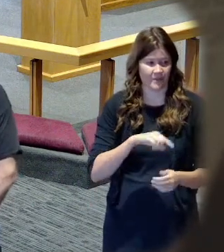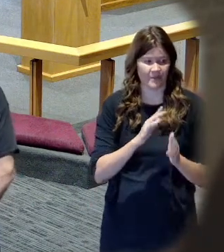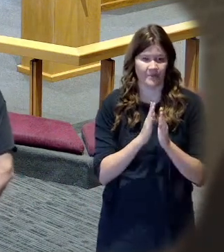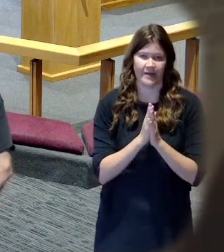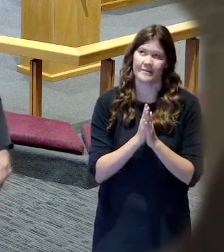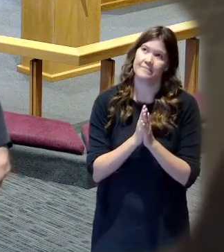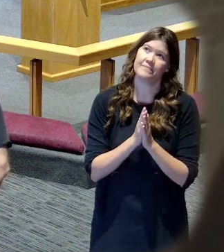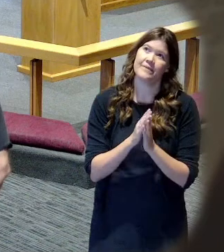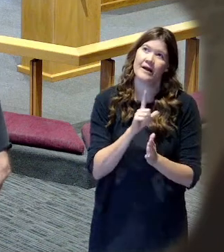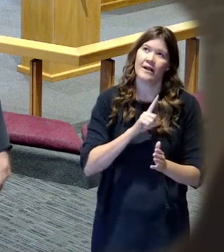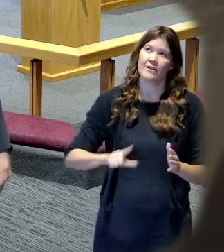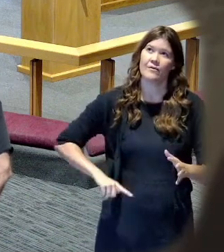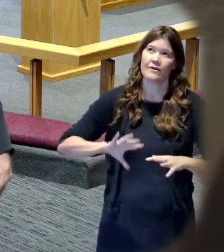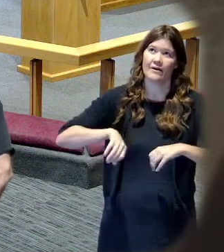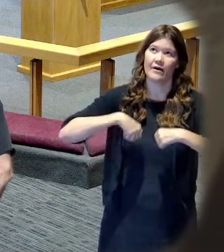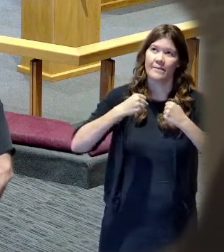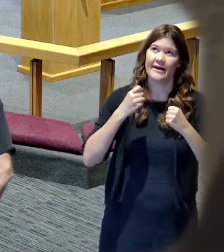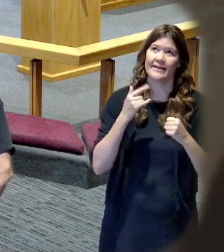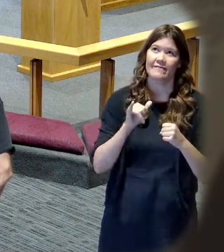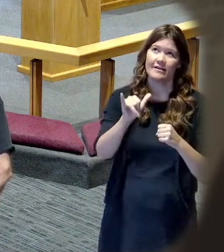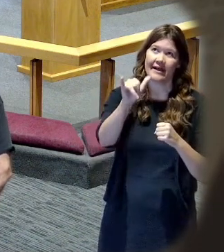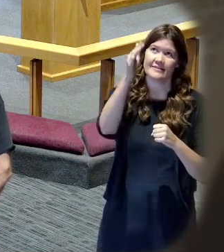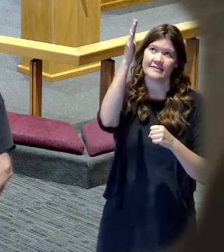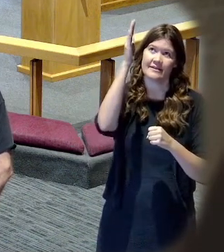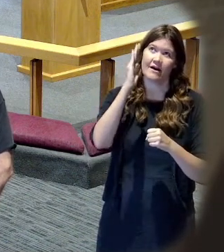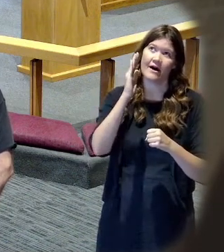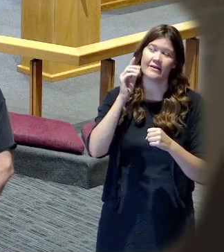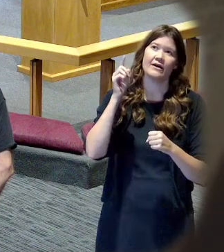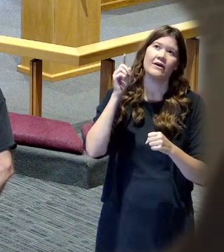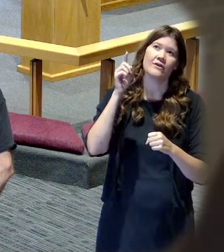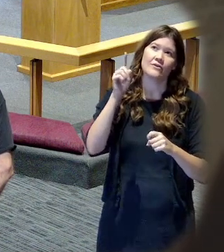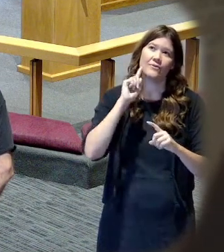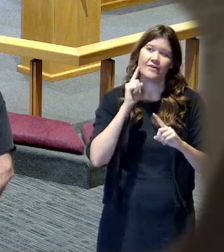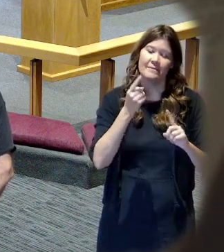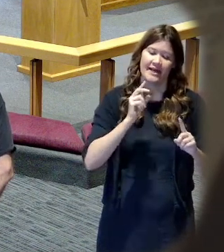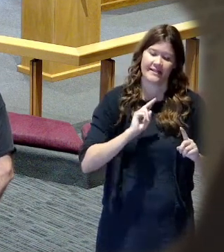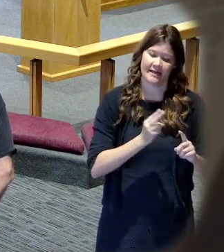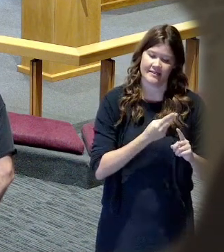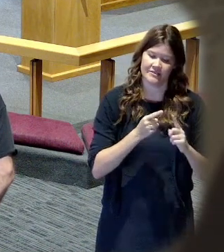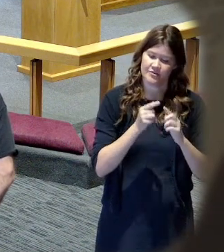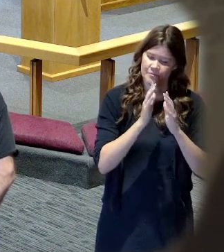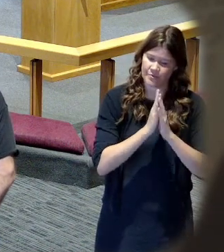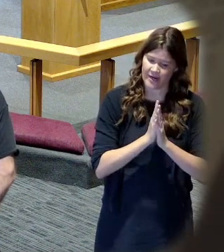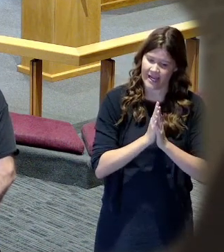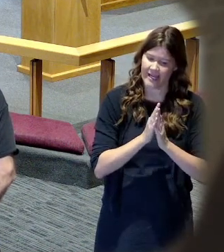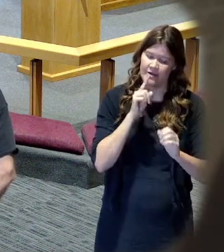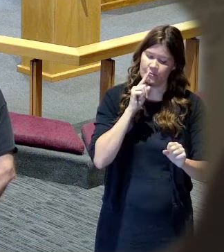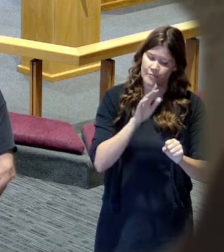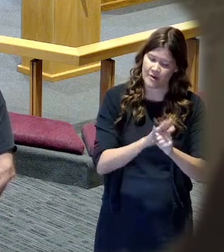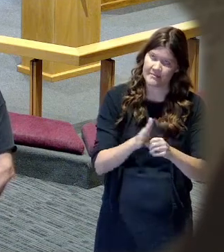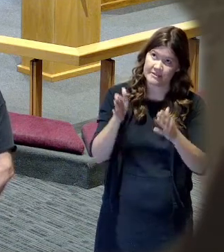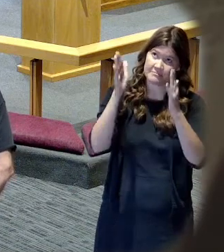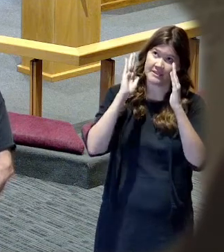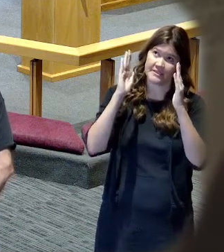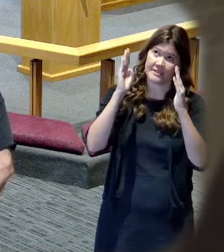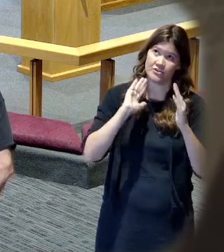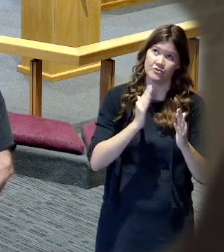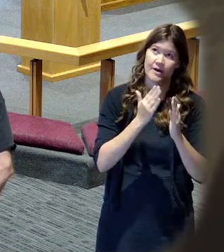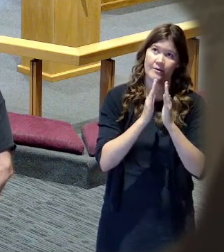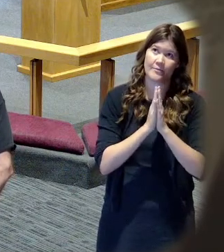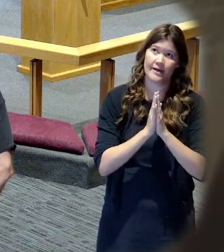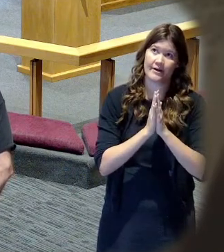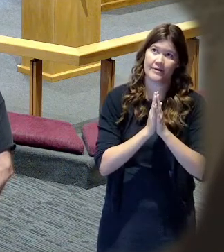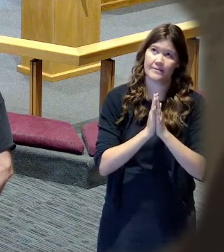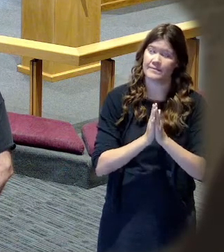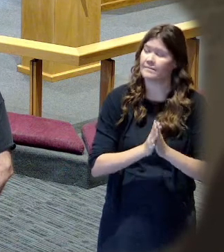O Lord, almighty and everlasting God, you have commanded us to pray and have promised to hear us.